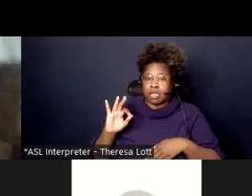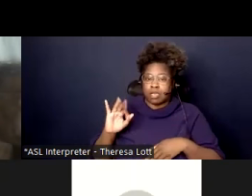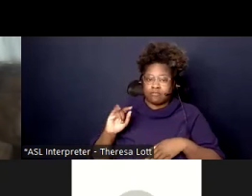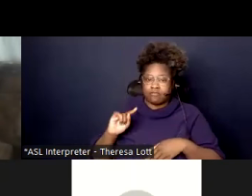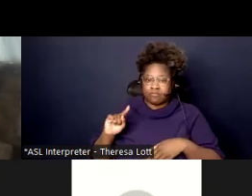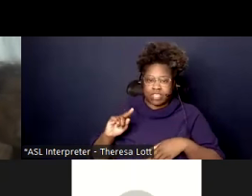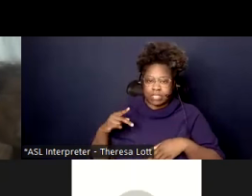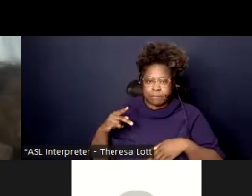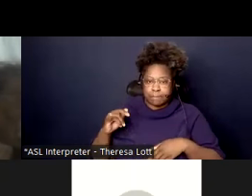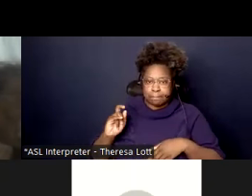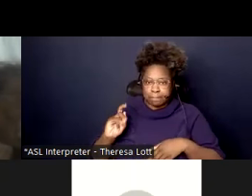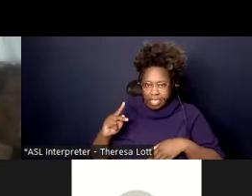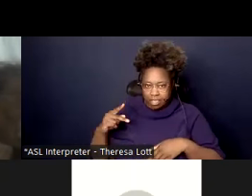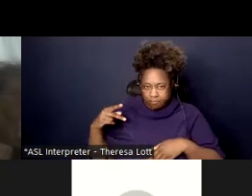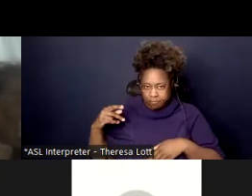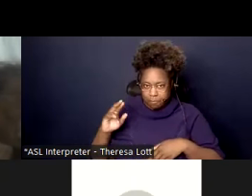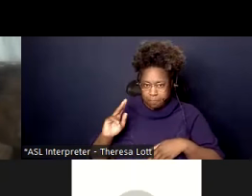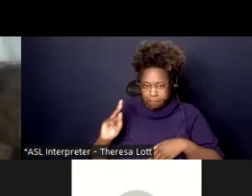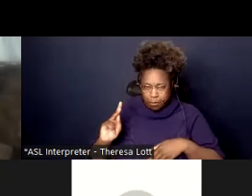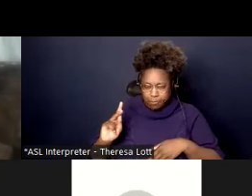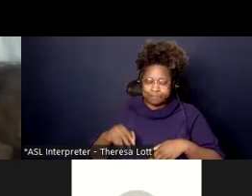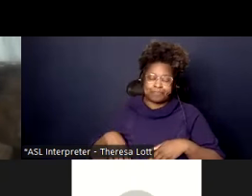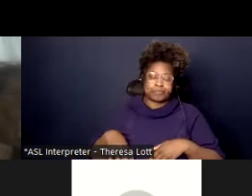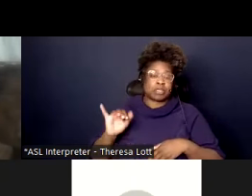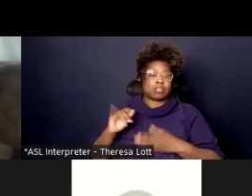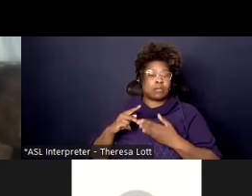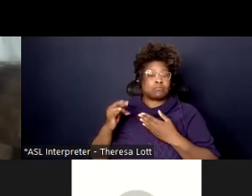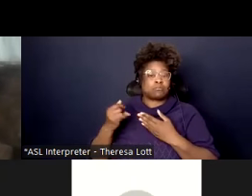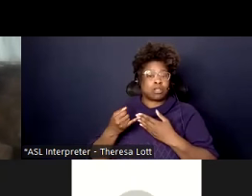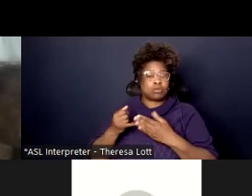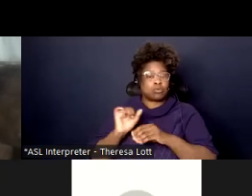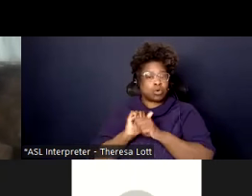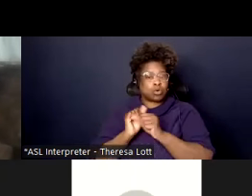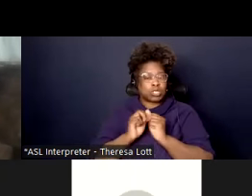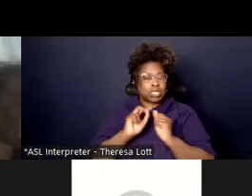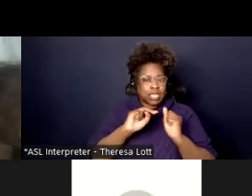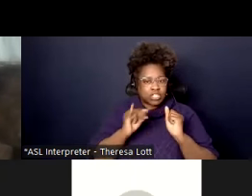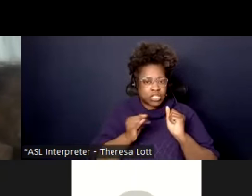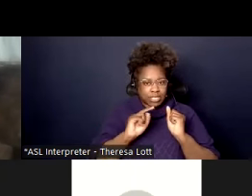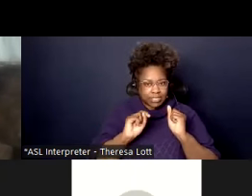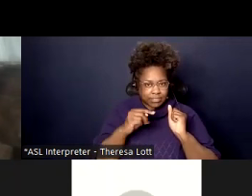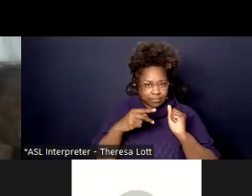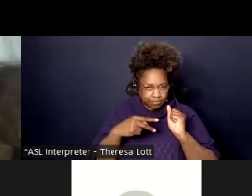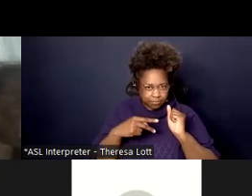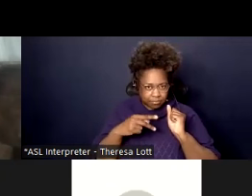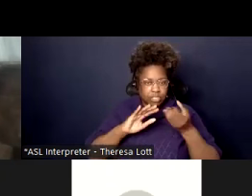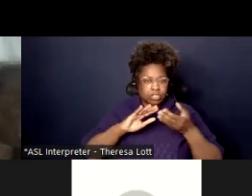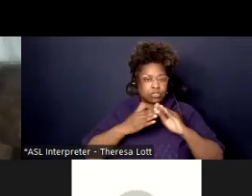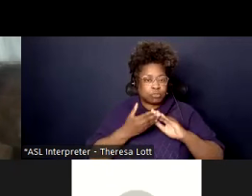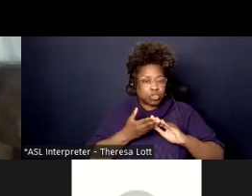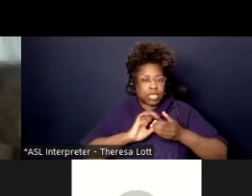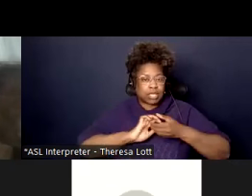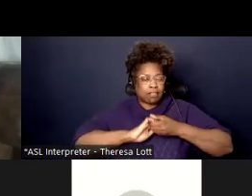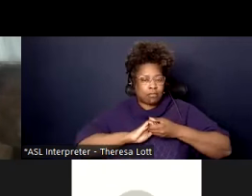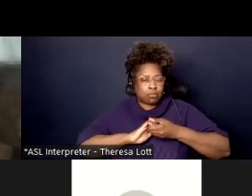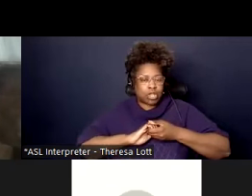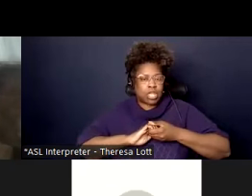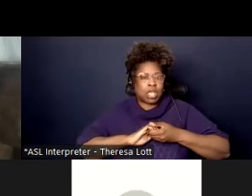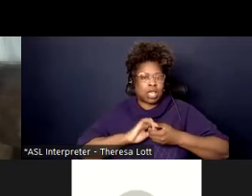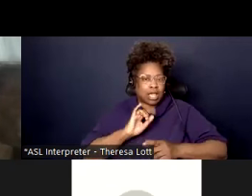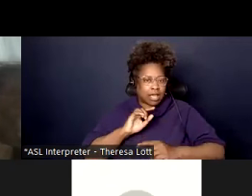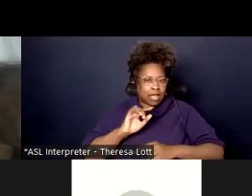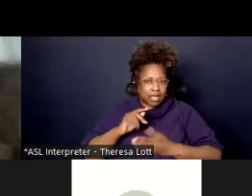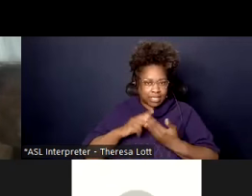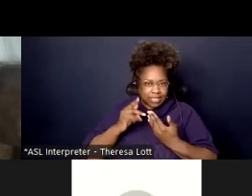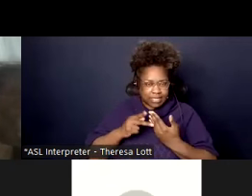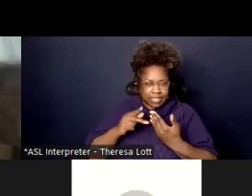project where we were able to work with NJDP through the Community Collaborative Initiative, which is Alan Miller's. I